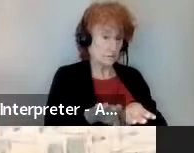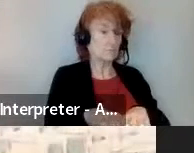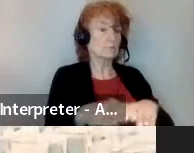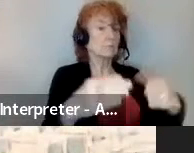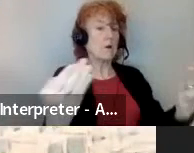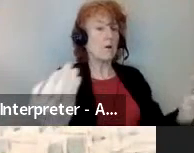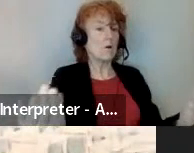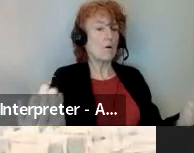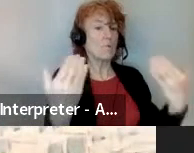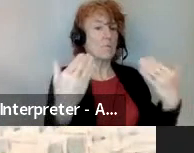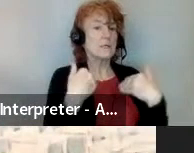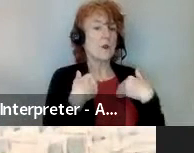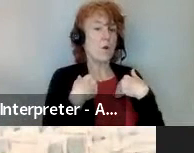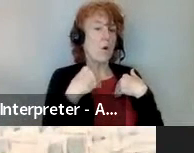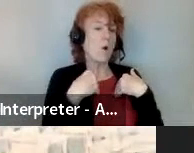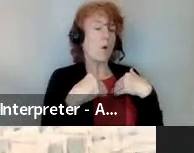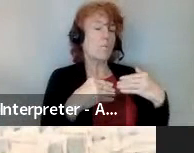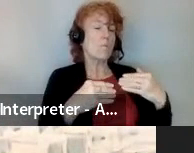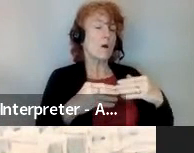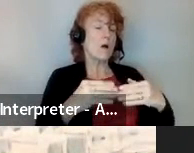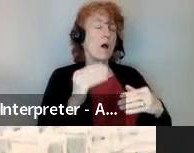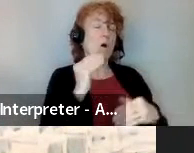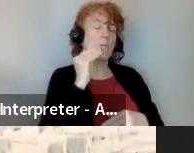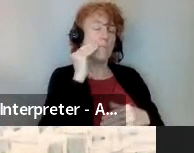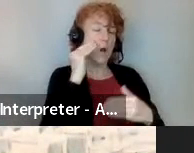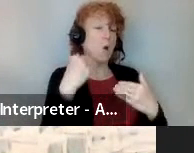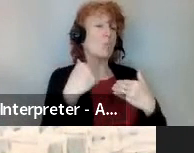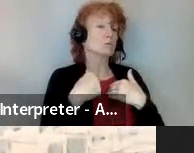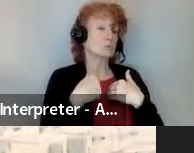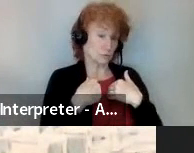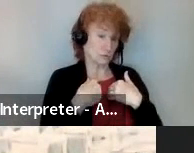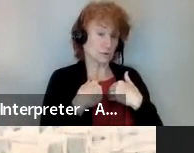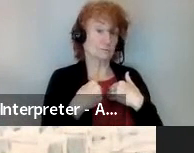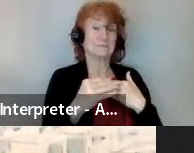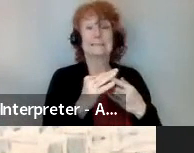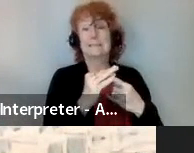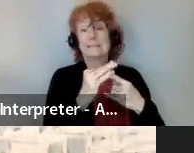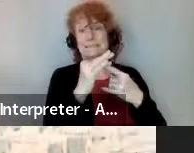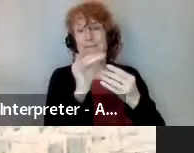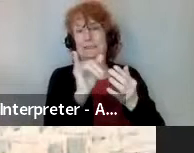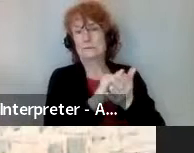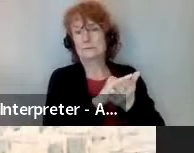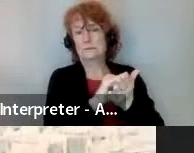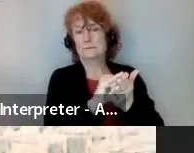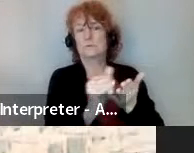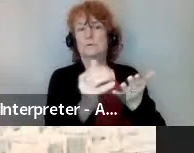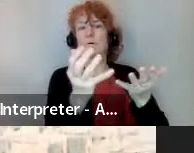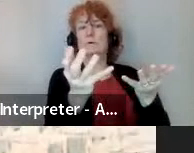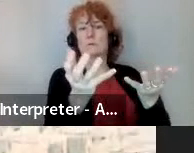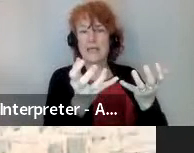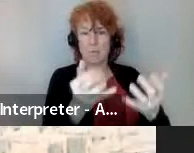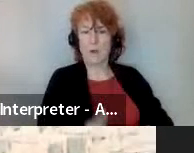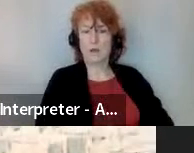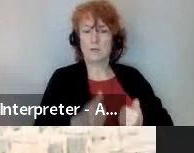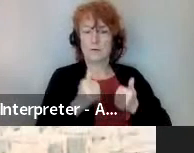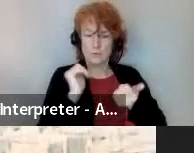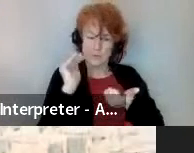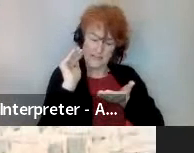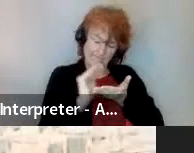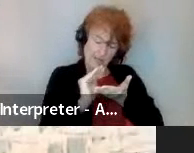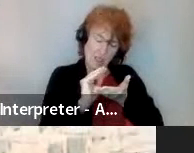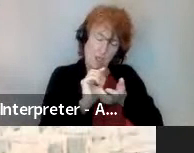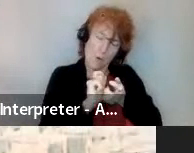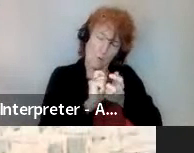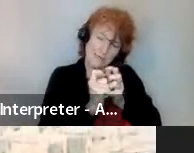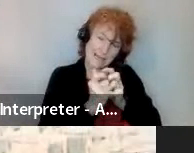Yorkers, especially New Yorkers who want to live in low-density areas but can't afford to purchase a single-family home. The size of these modest apartment buildings works